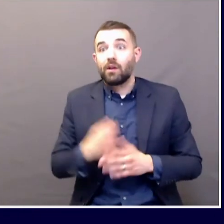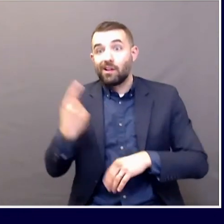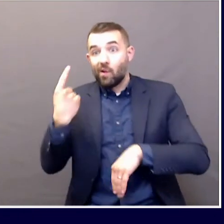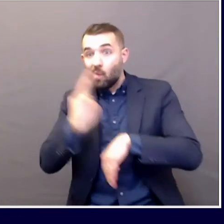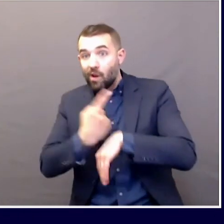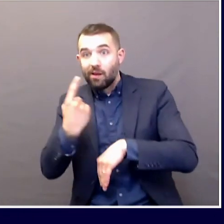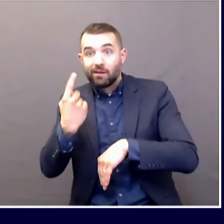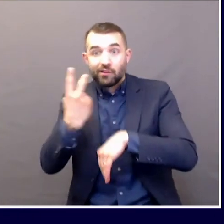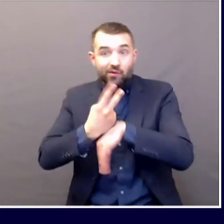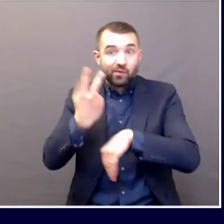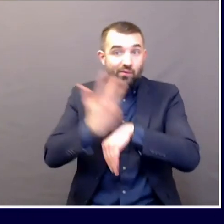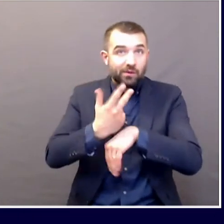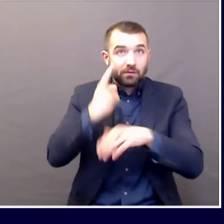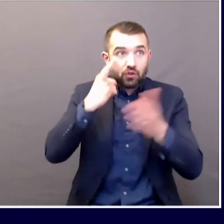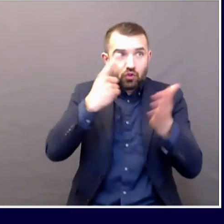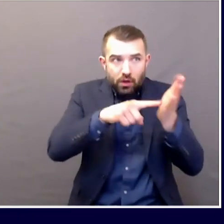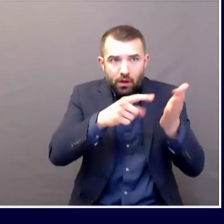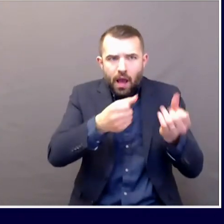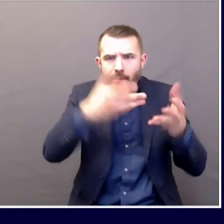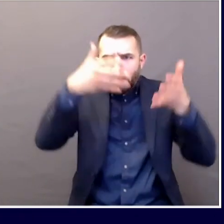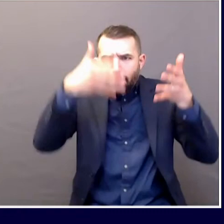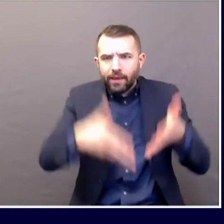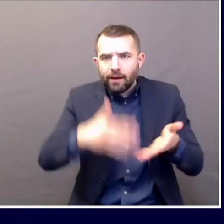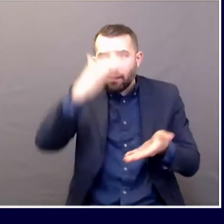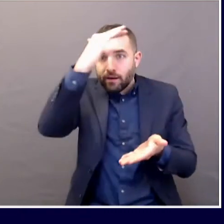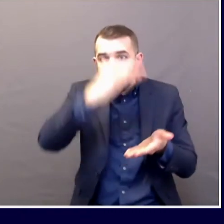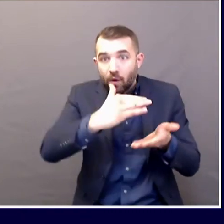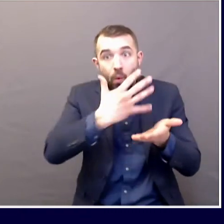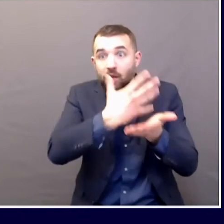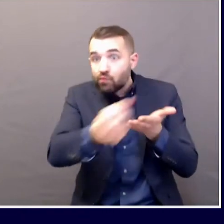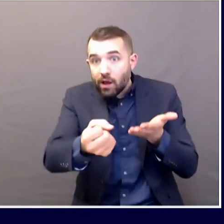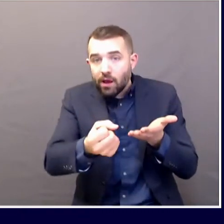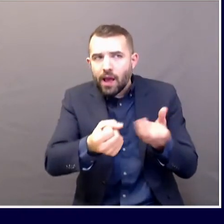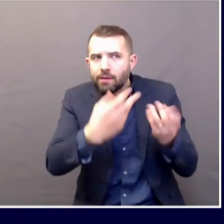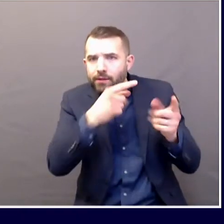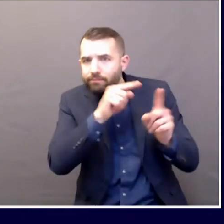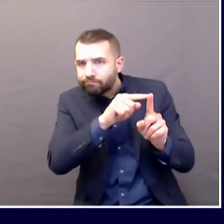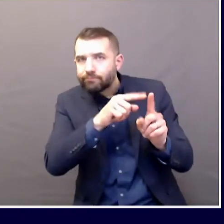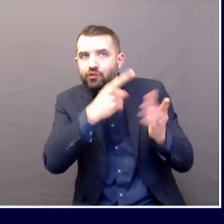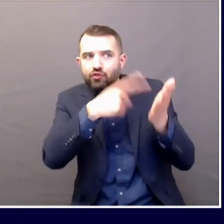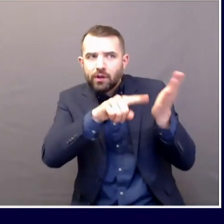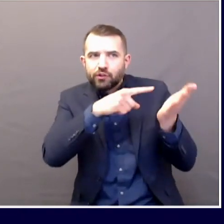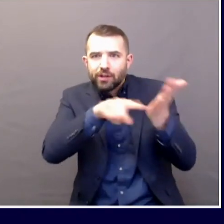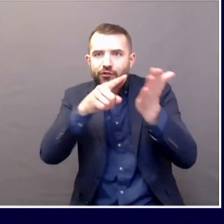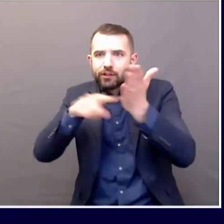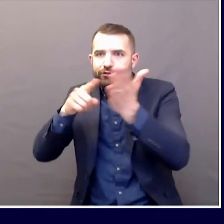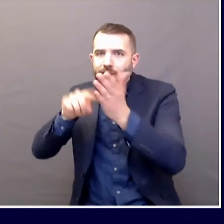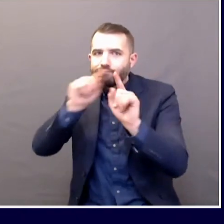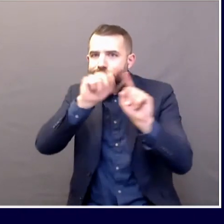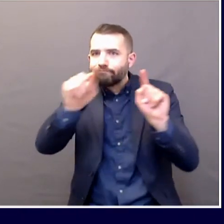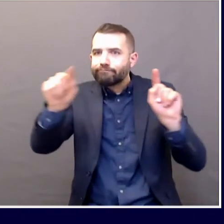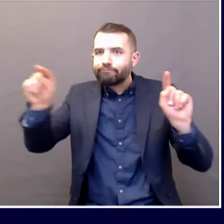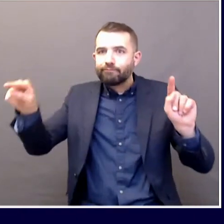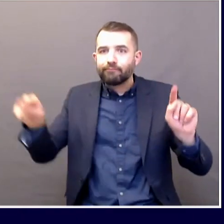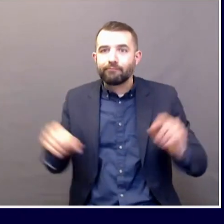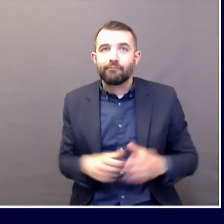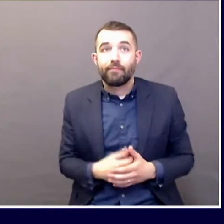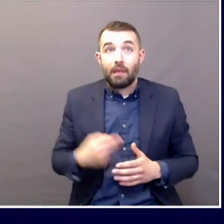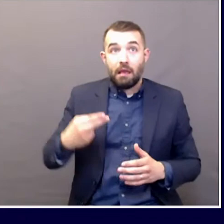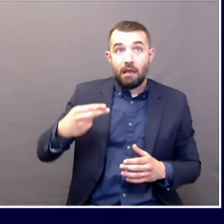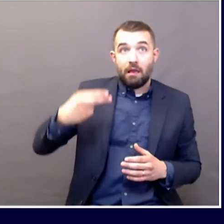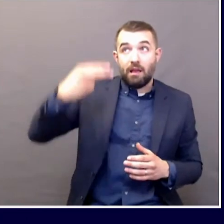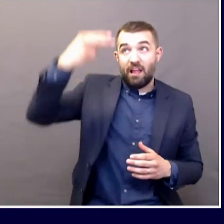without the vaccine. And we move that around. So what you see us publish every Thursday is the first stop for vaccines in